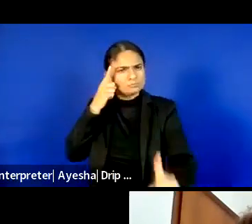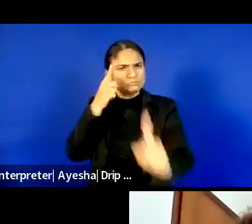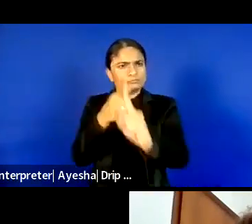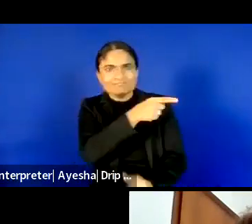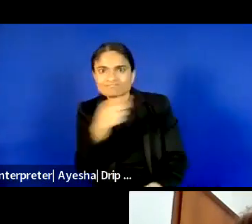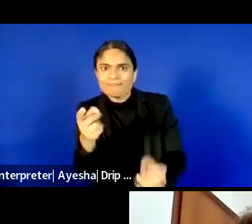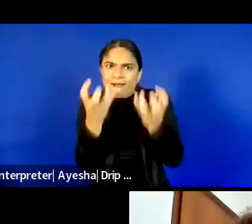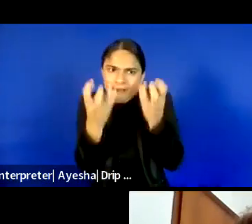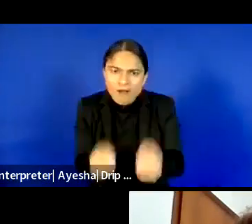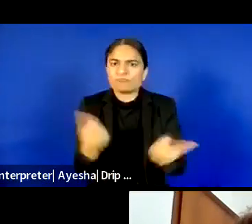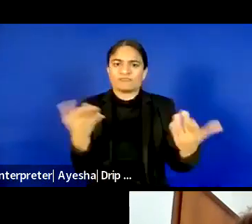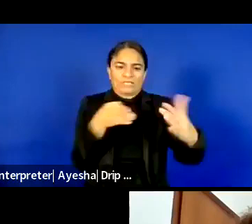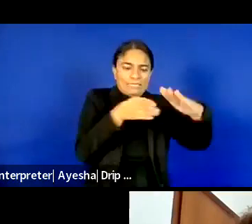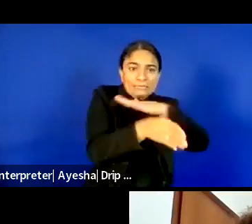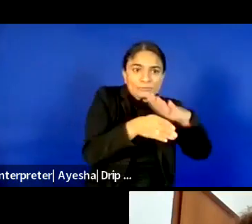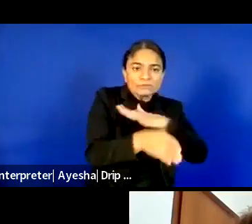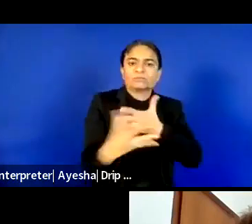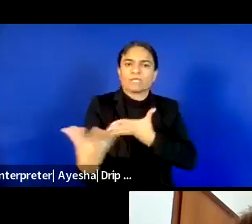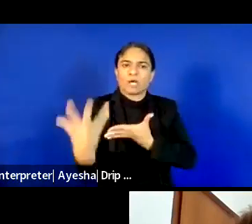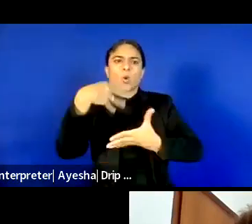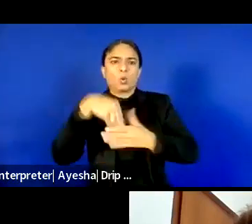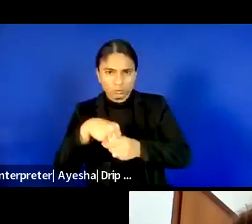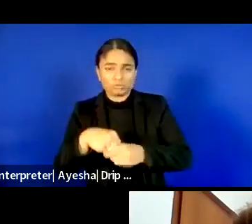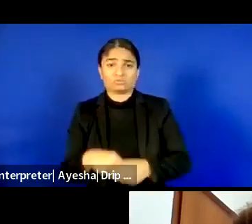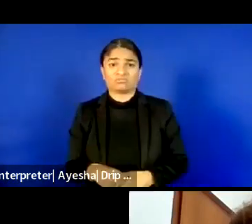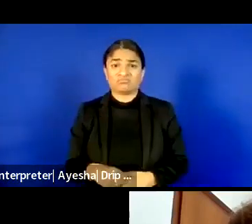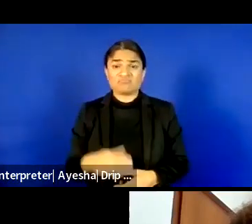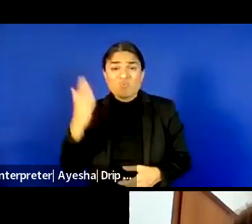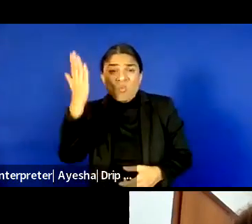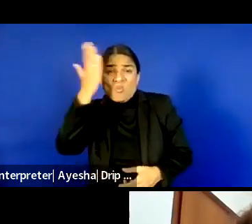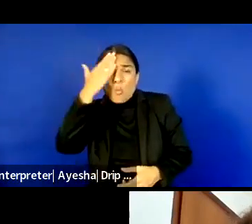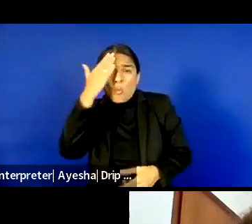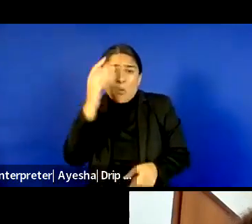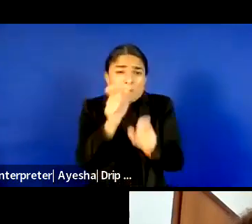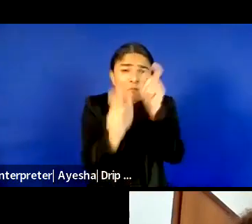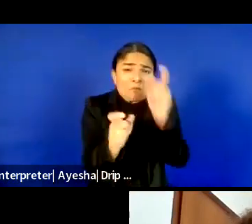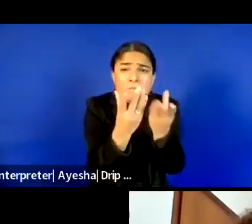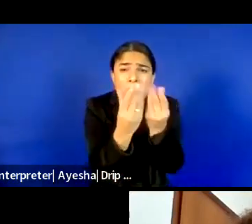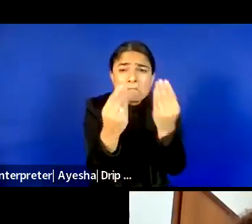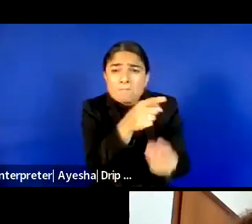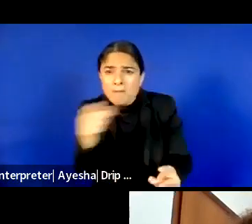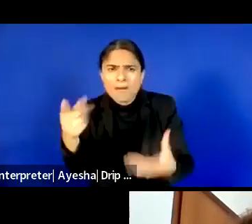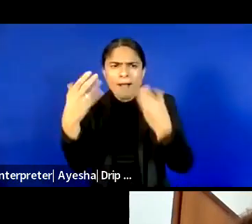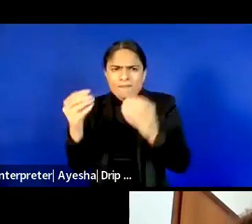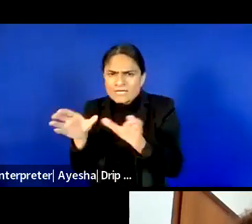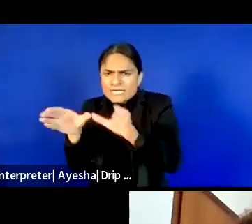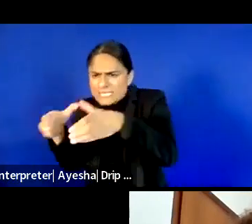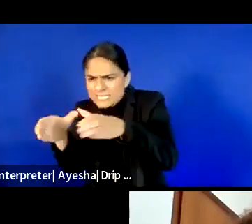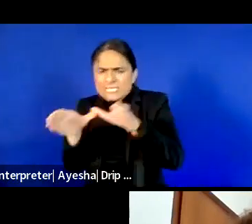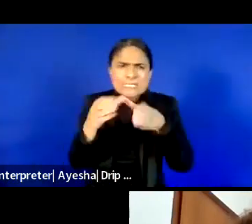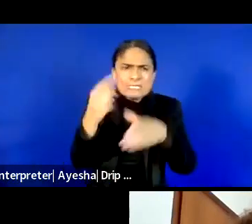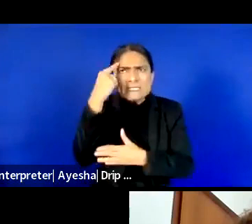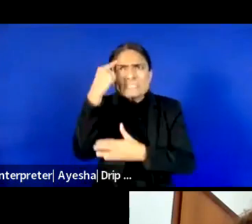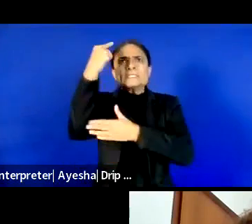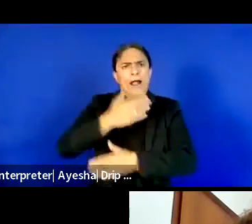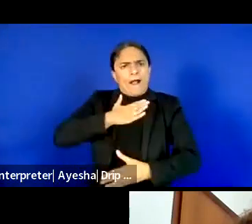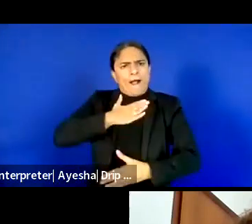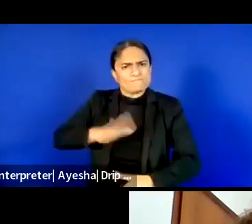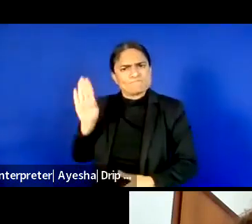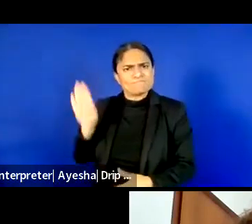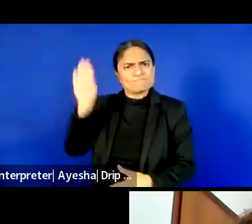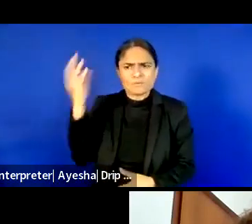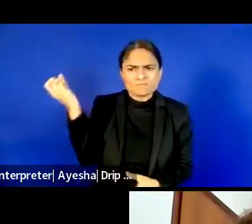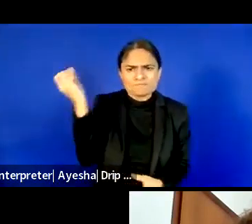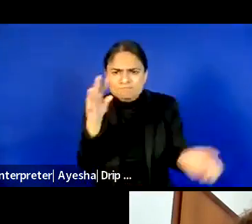on creating accessible and inclusive feminist spaces, and their questions for our Inclusive Generation